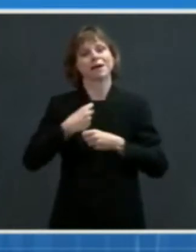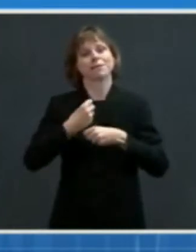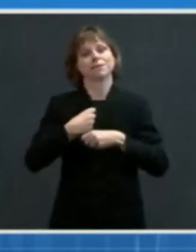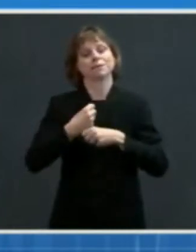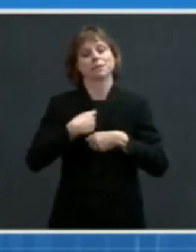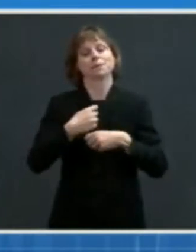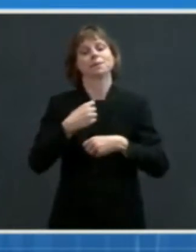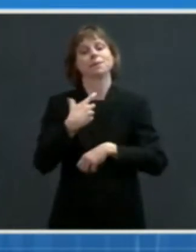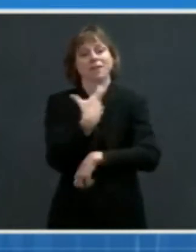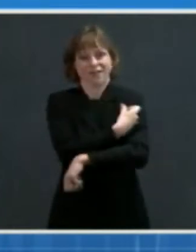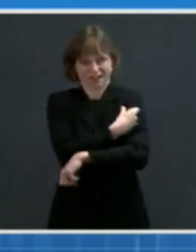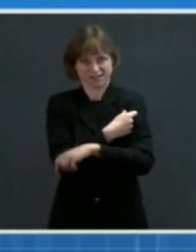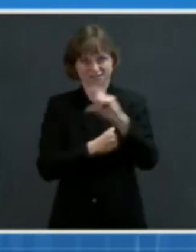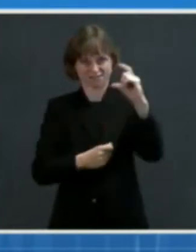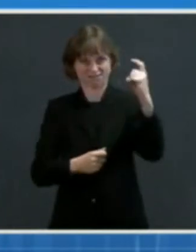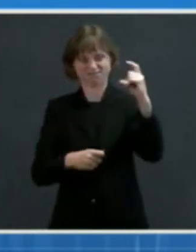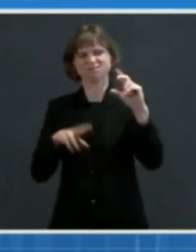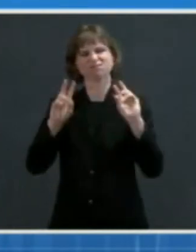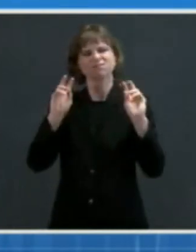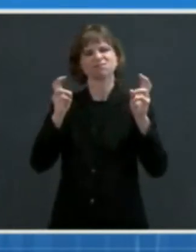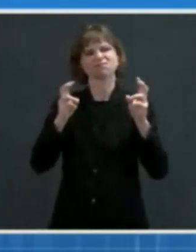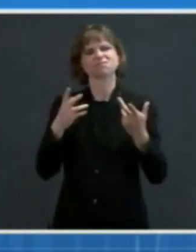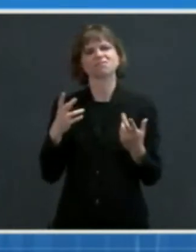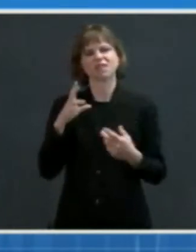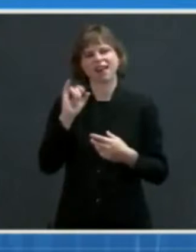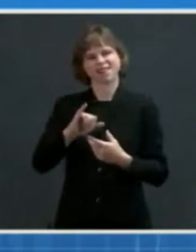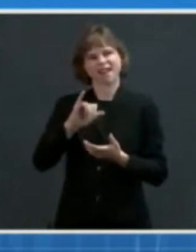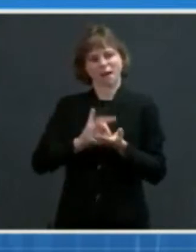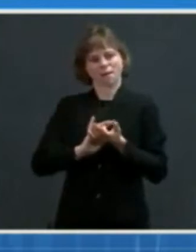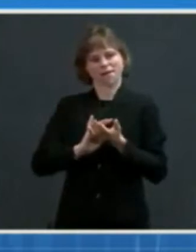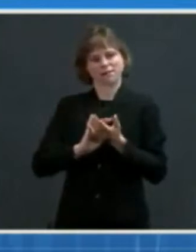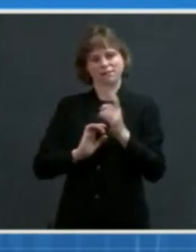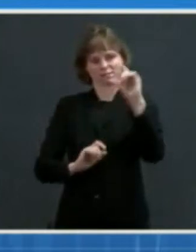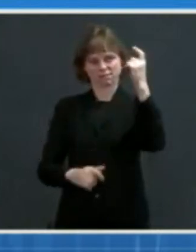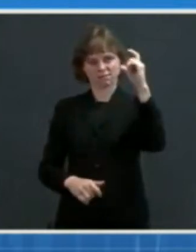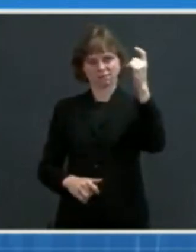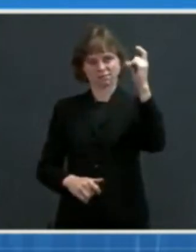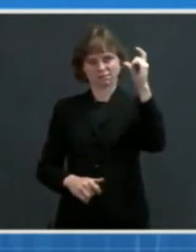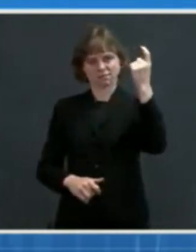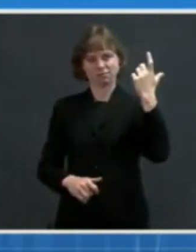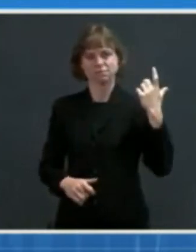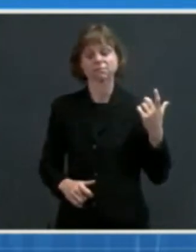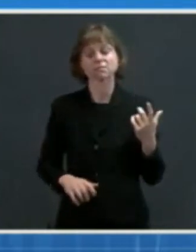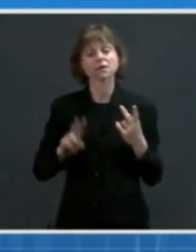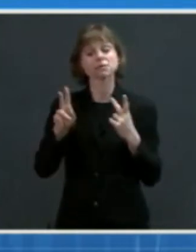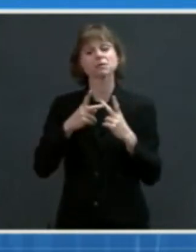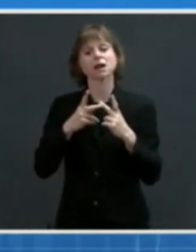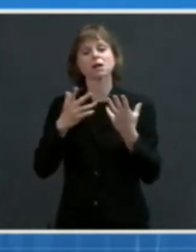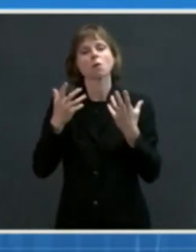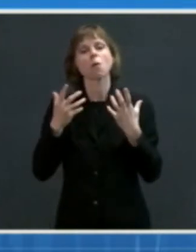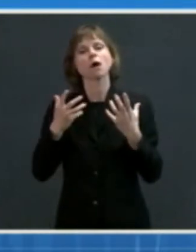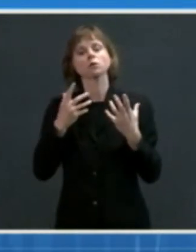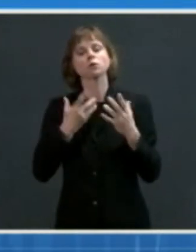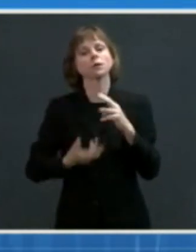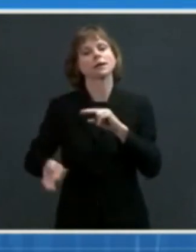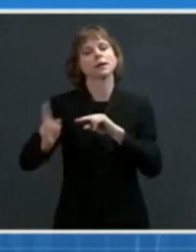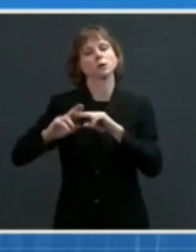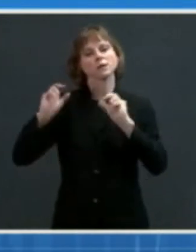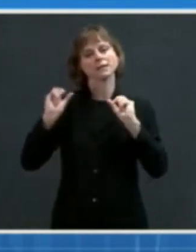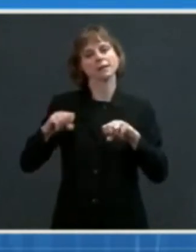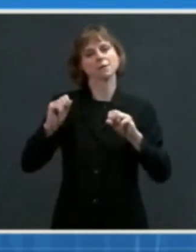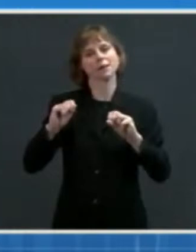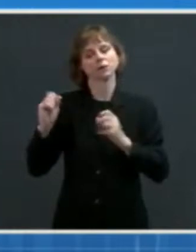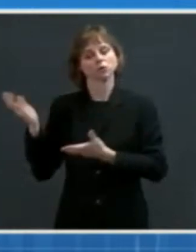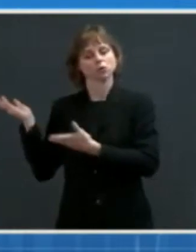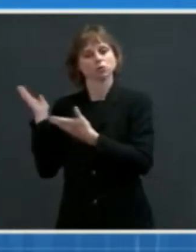itself, frequently referred to as the drug substance. And second, expand our ability to safely transfer